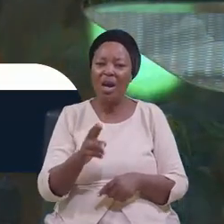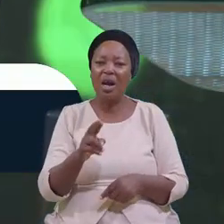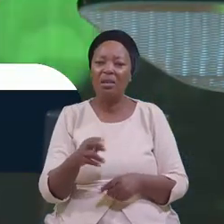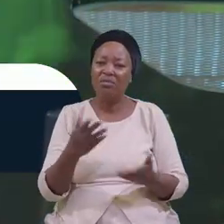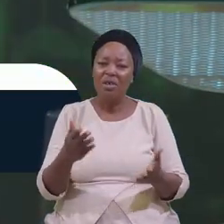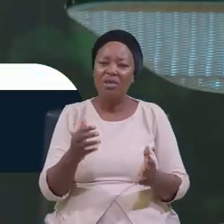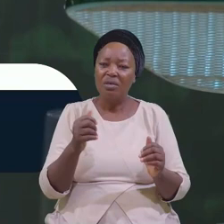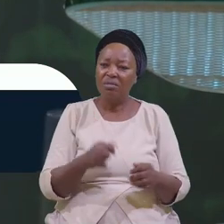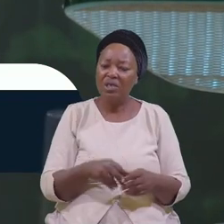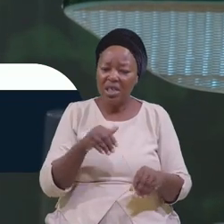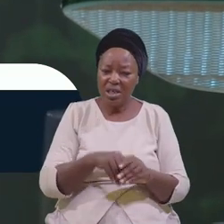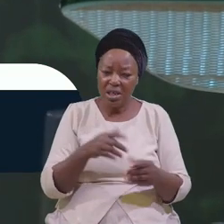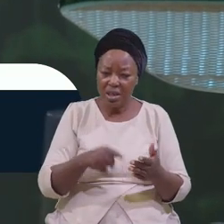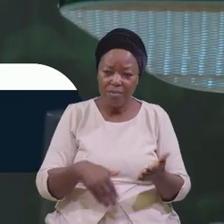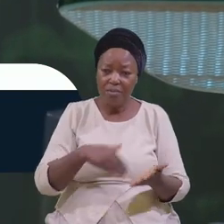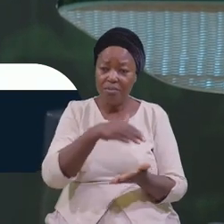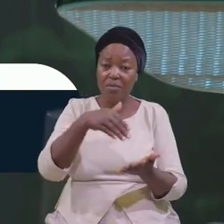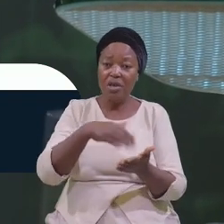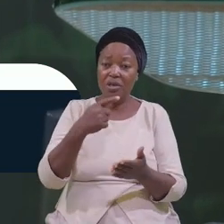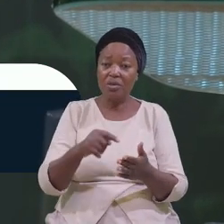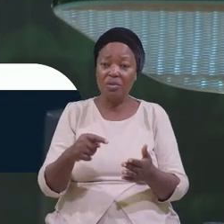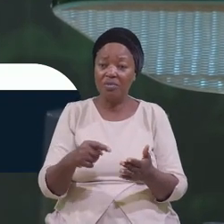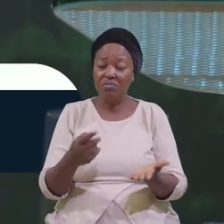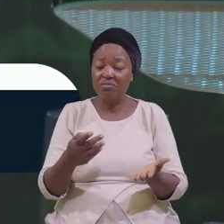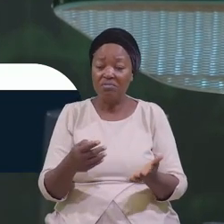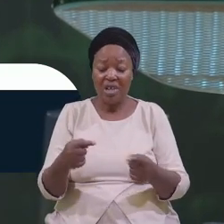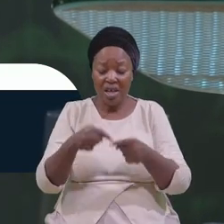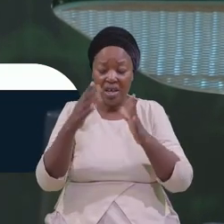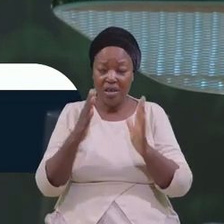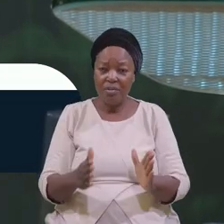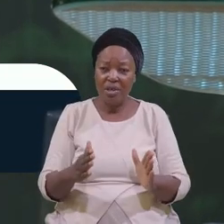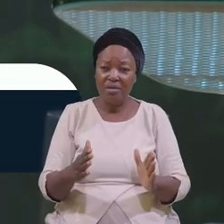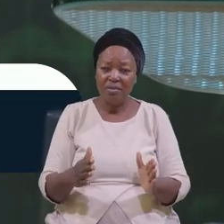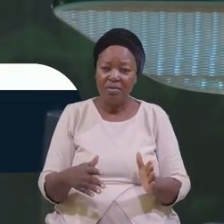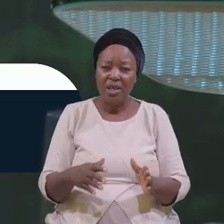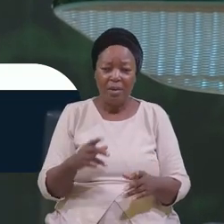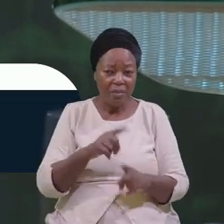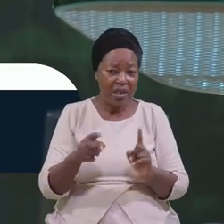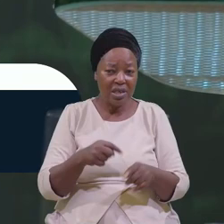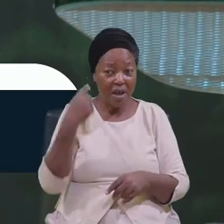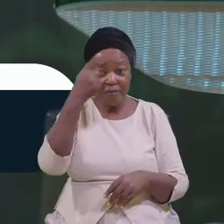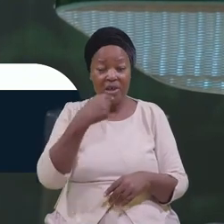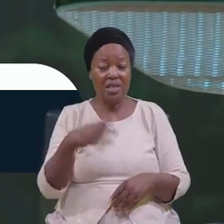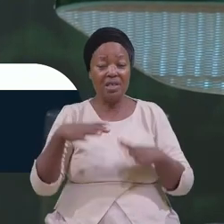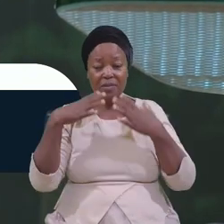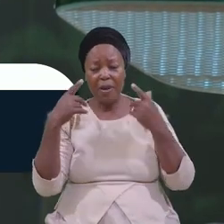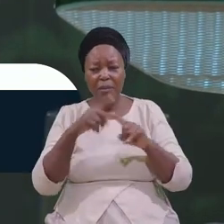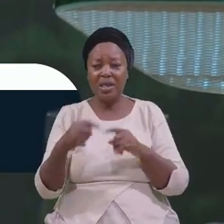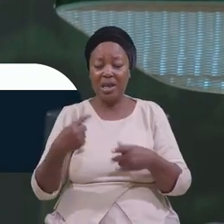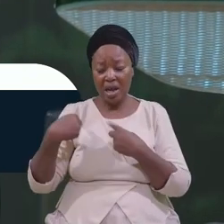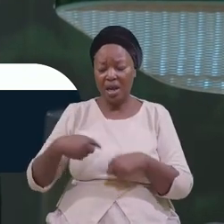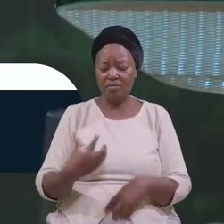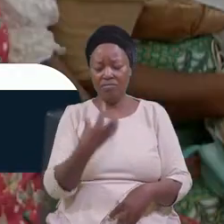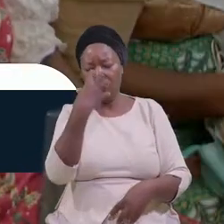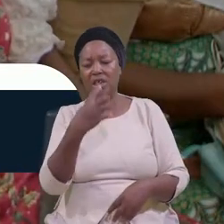foes, unannounced enemies, whose faces smile, but their hearts are frowning, he'll